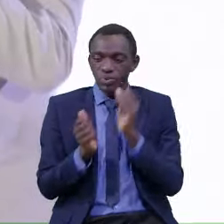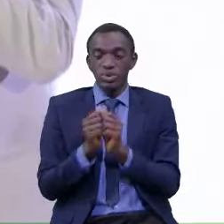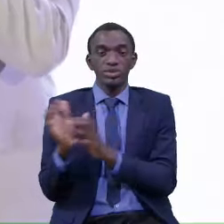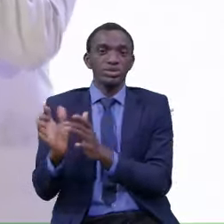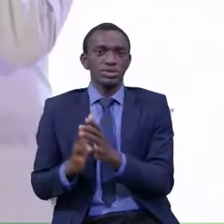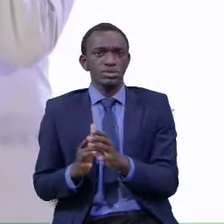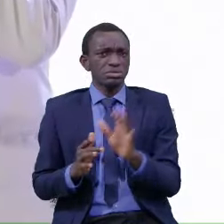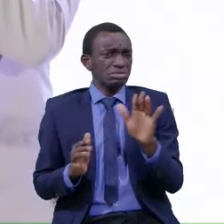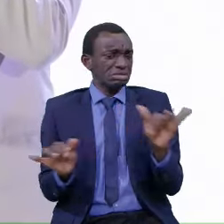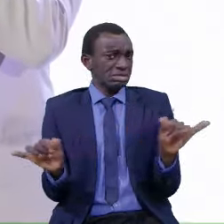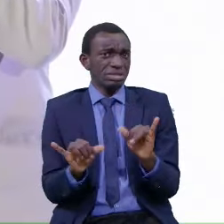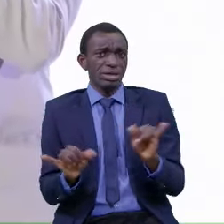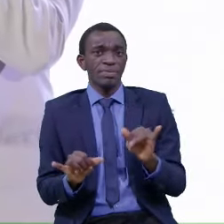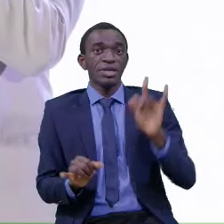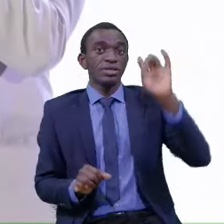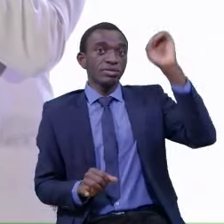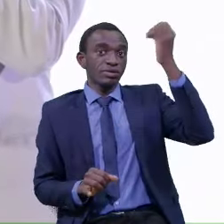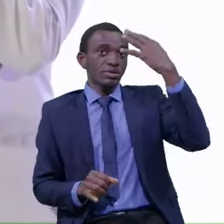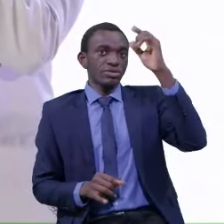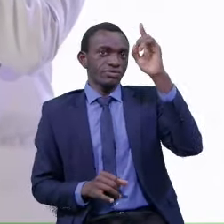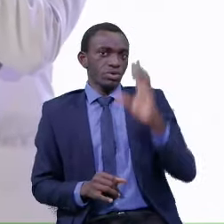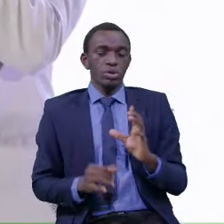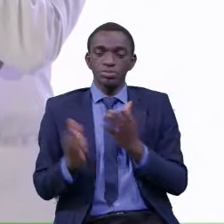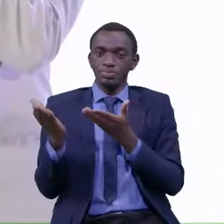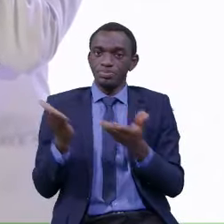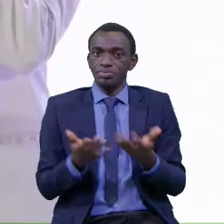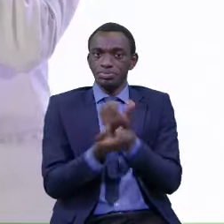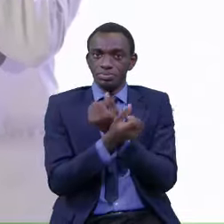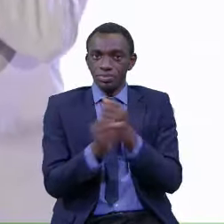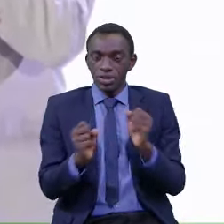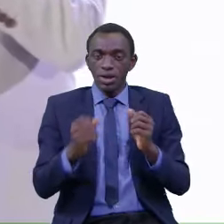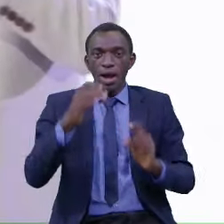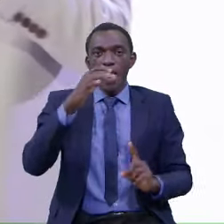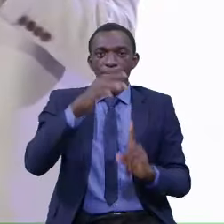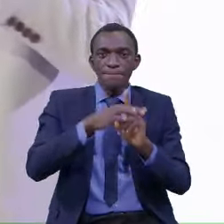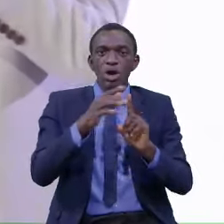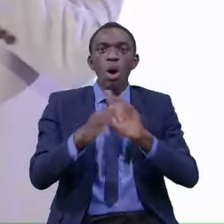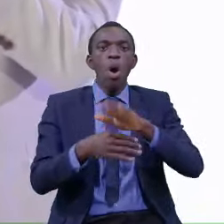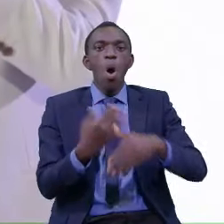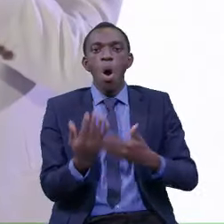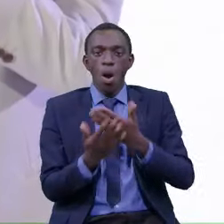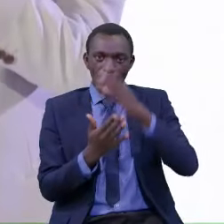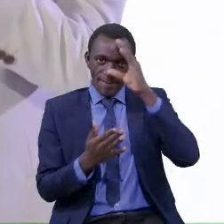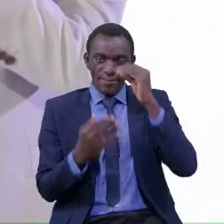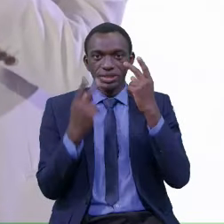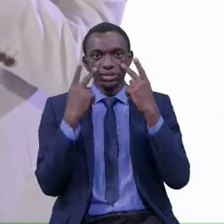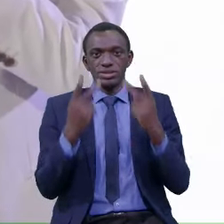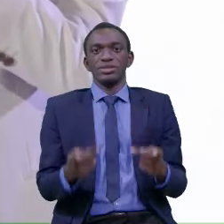that bringeth salvation has appeared to all men and has appeared to